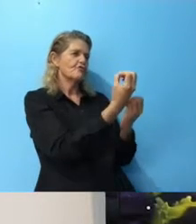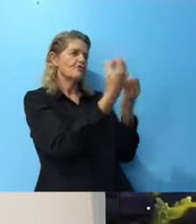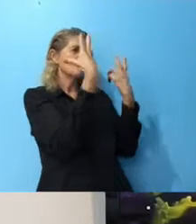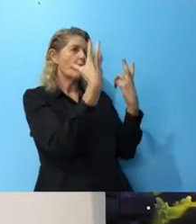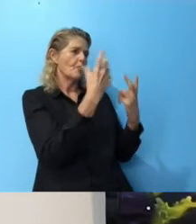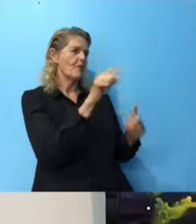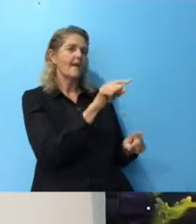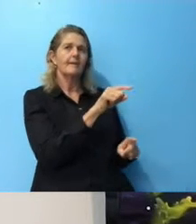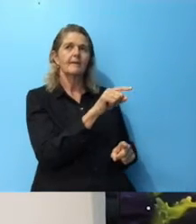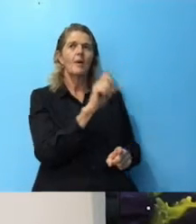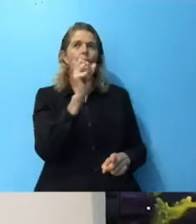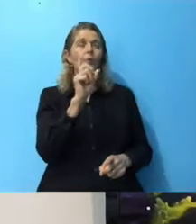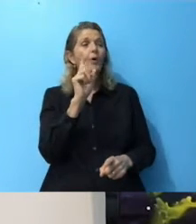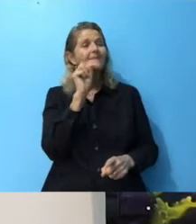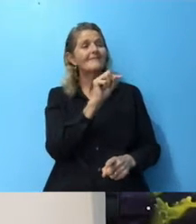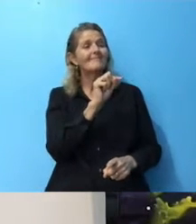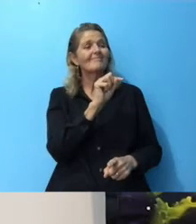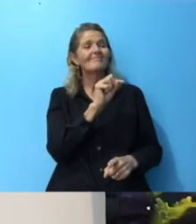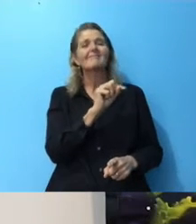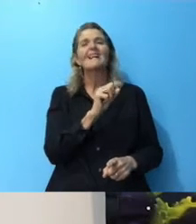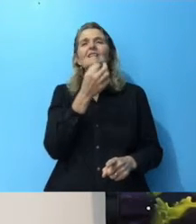that's these little marks here.